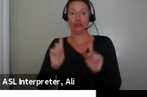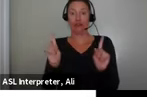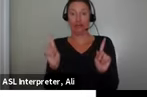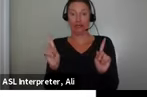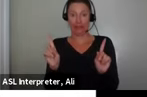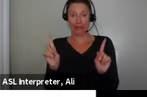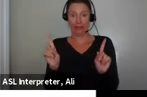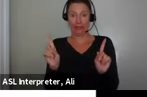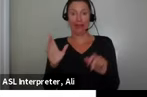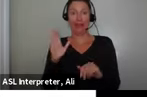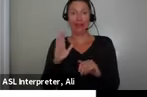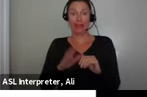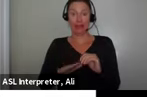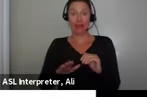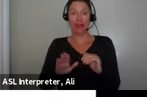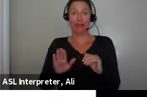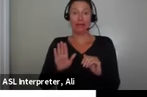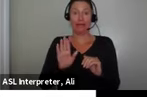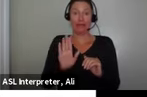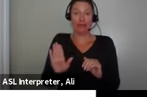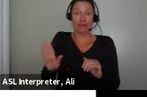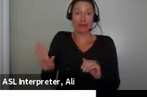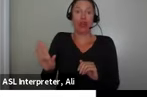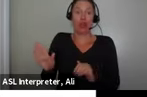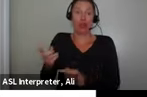think everybody else has come across.